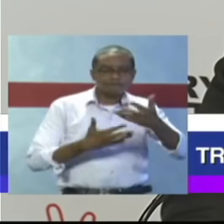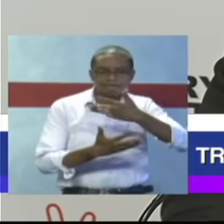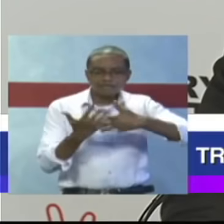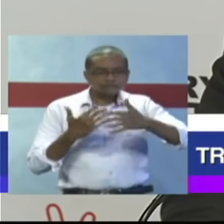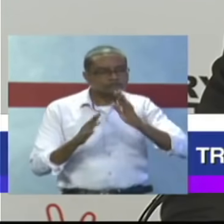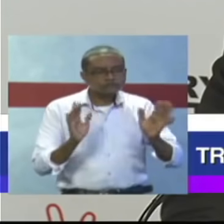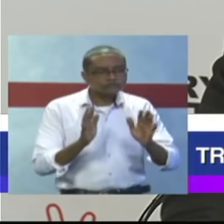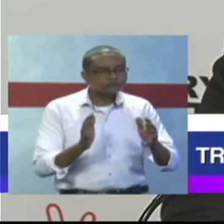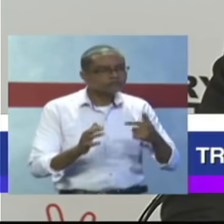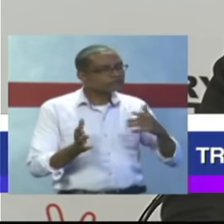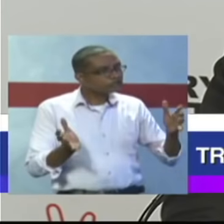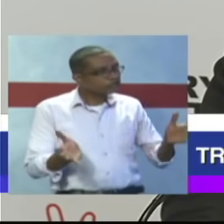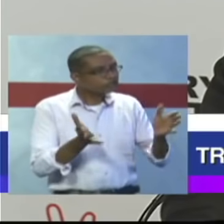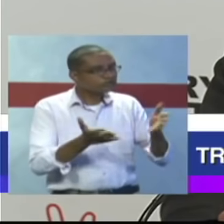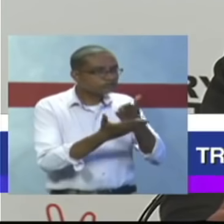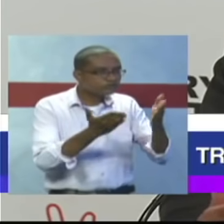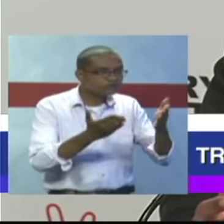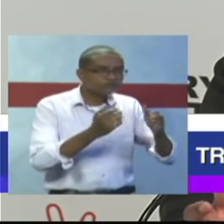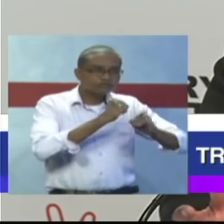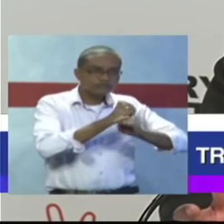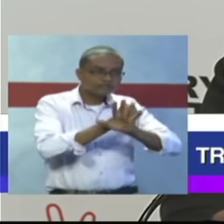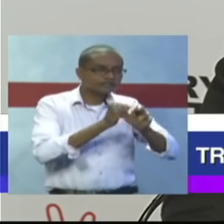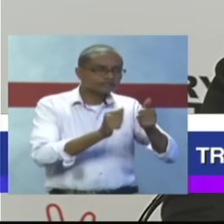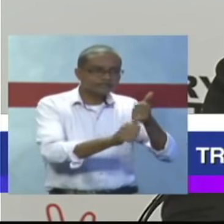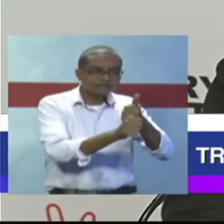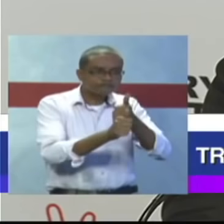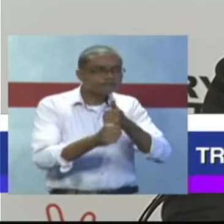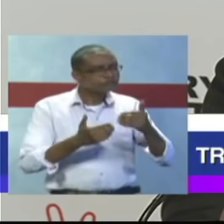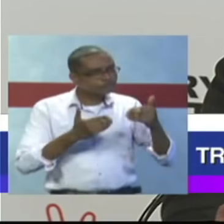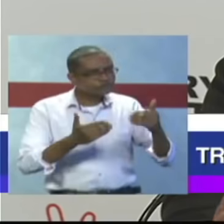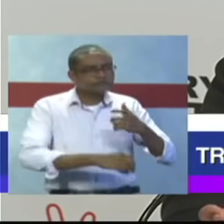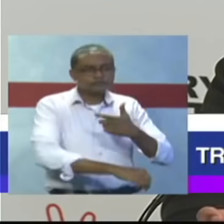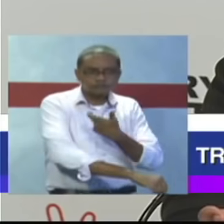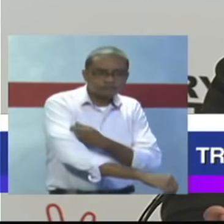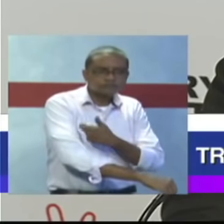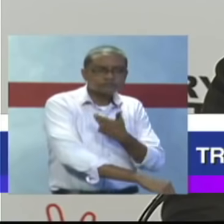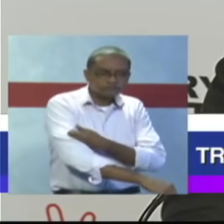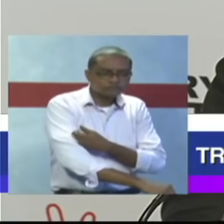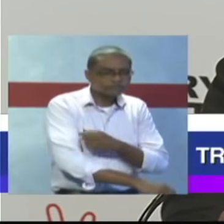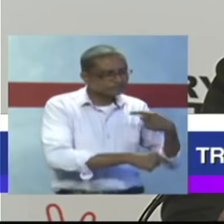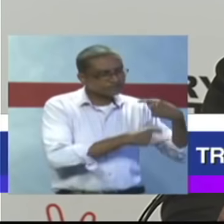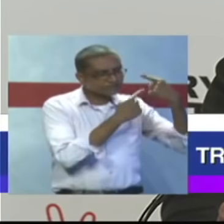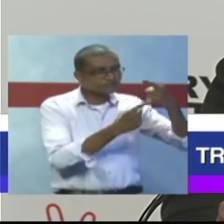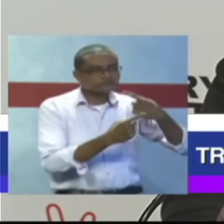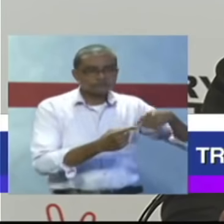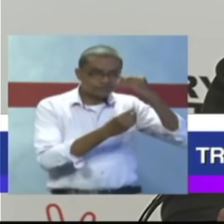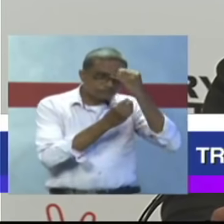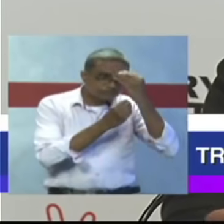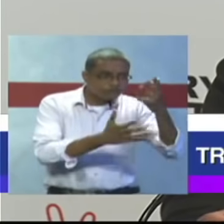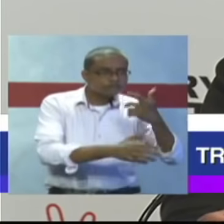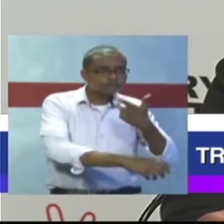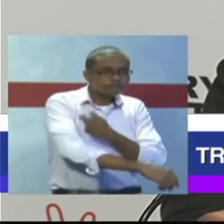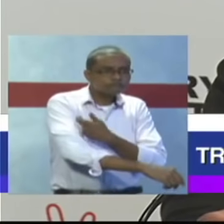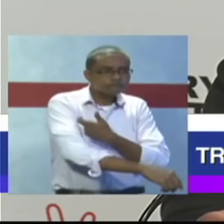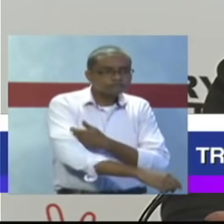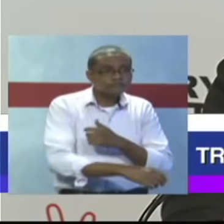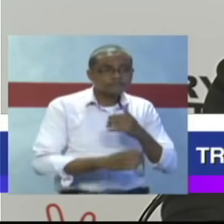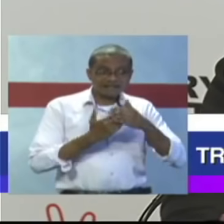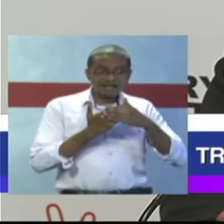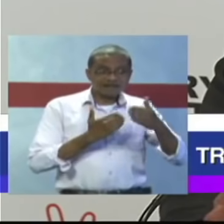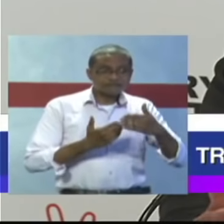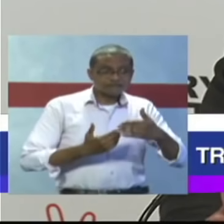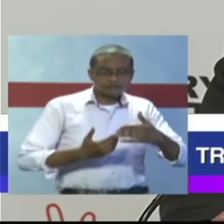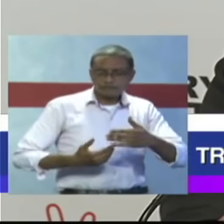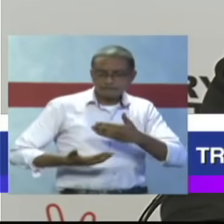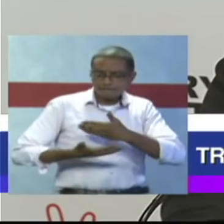themselves, other family members around them, get vaccinated, as we've been saying all along. During